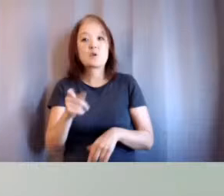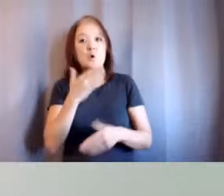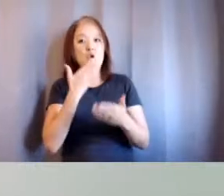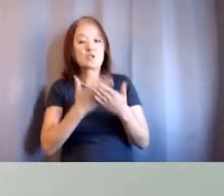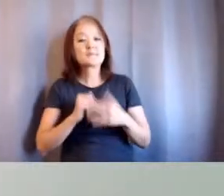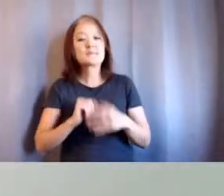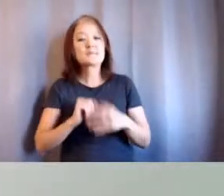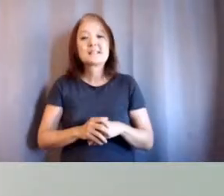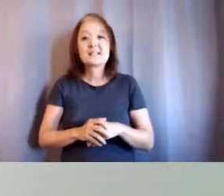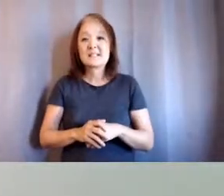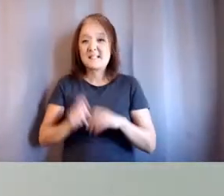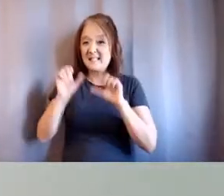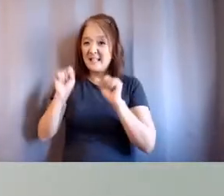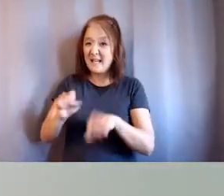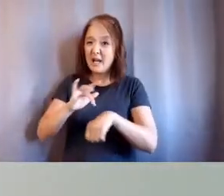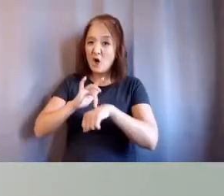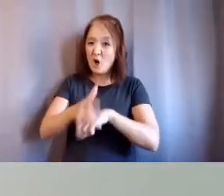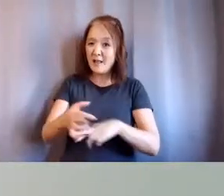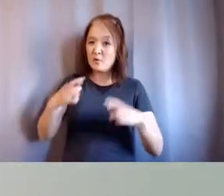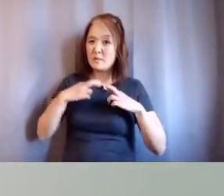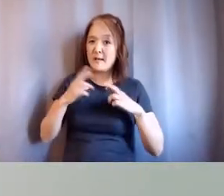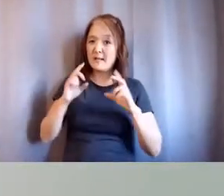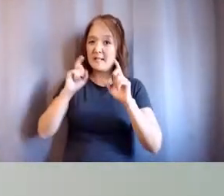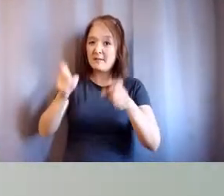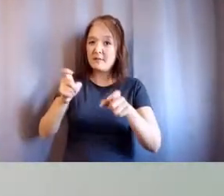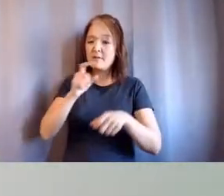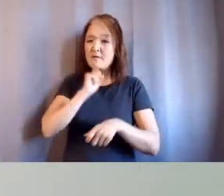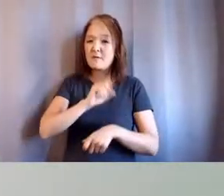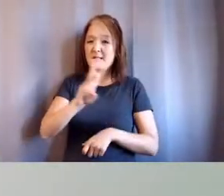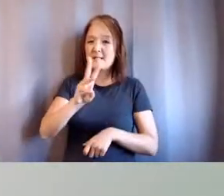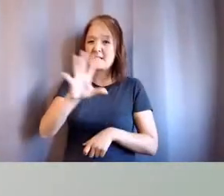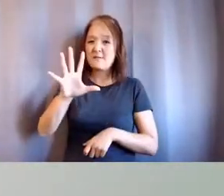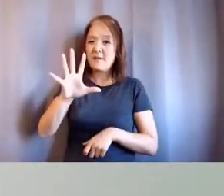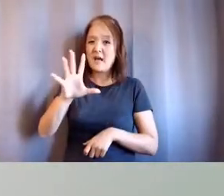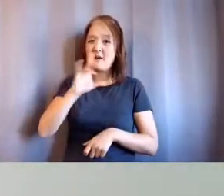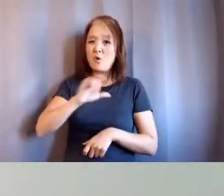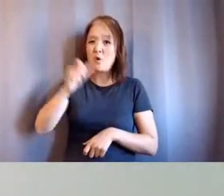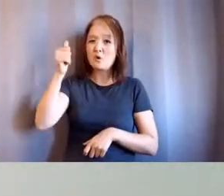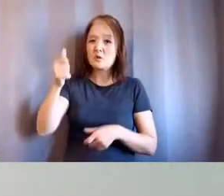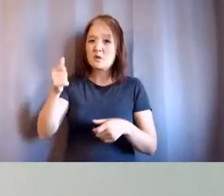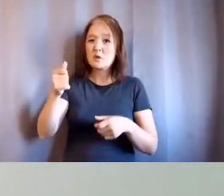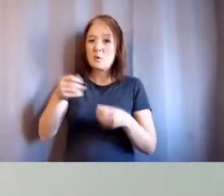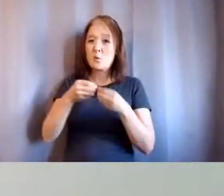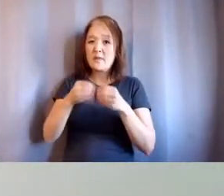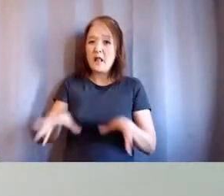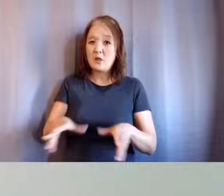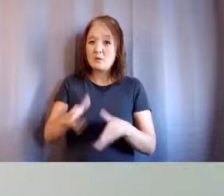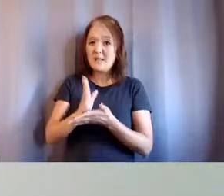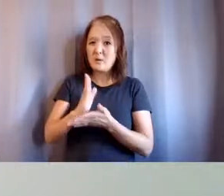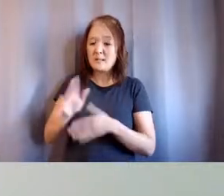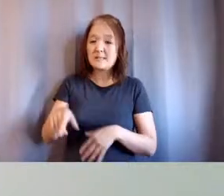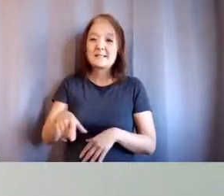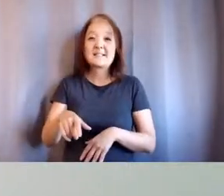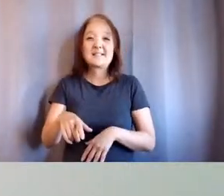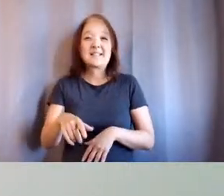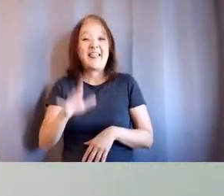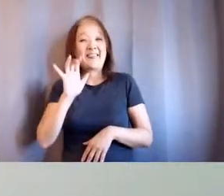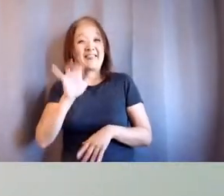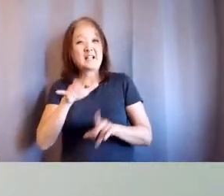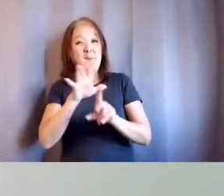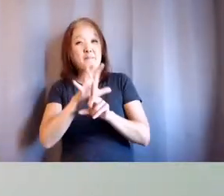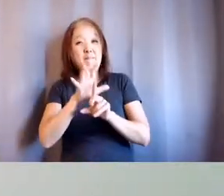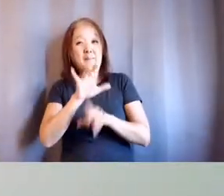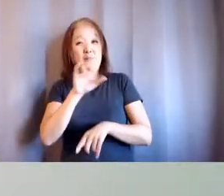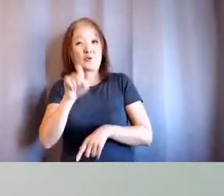early retirements be given for 65 or older without loss of rights? I feel like that's like a popular question, Corey. You